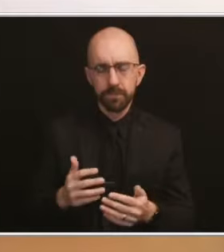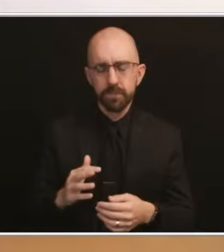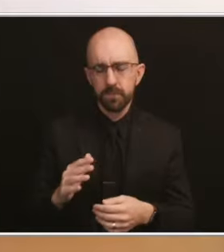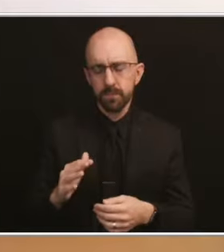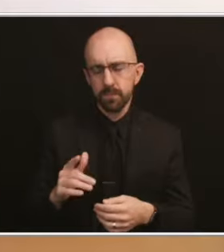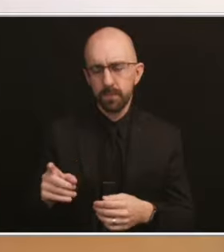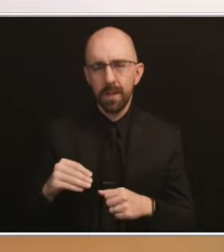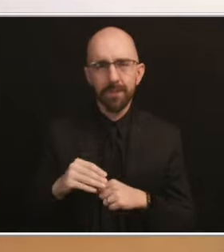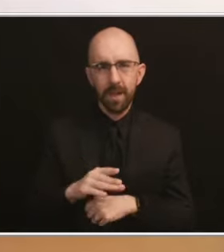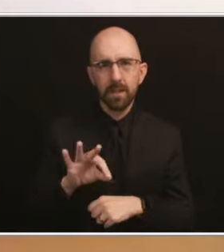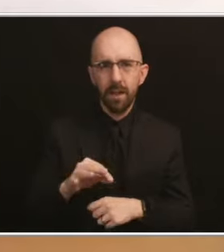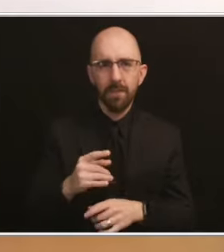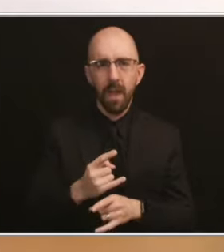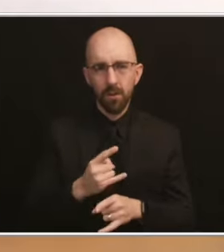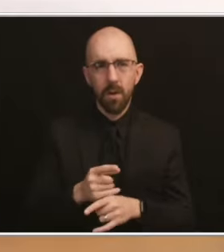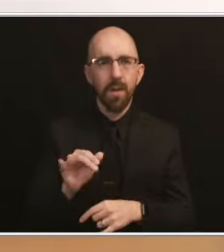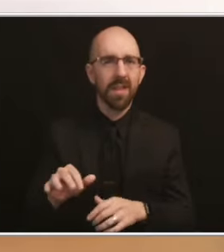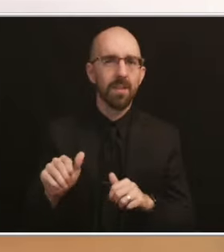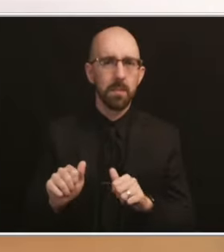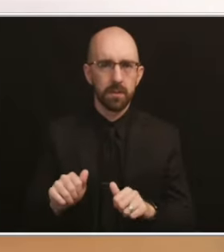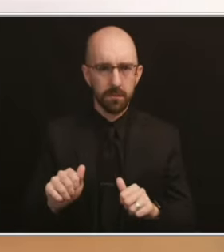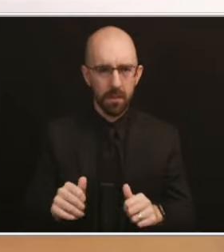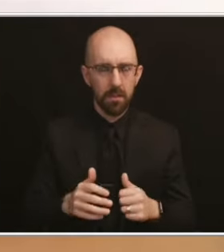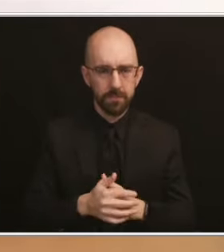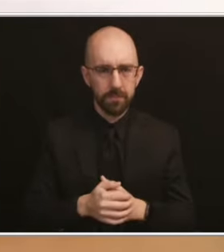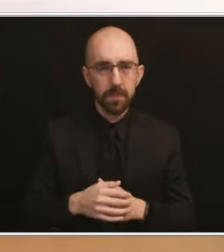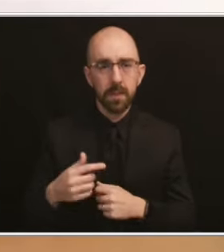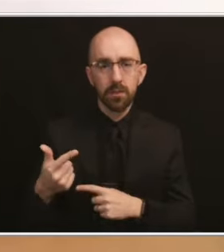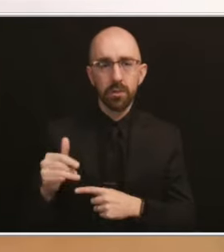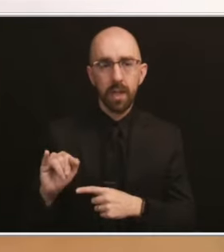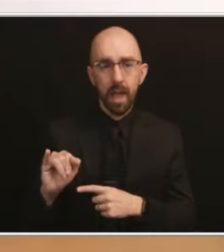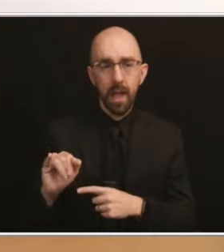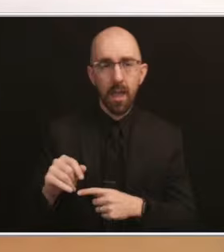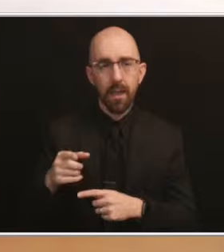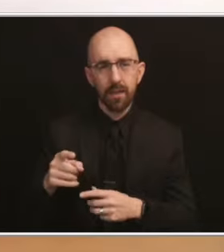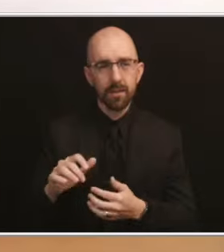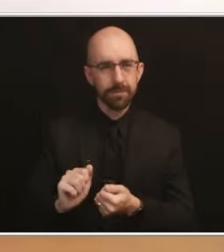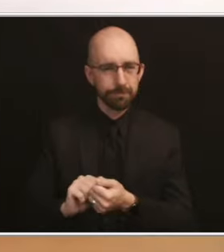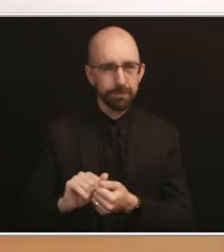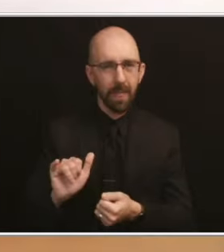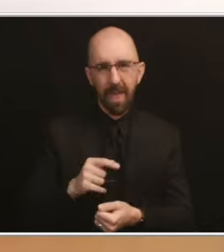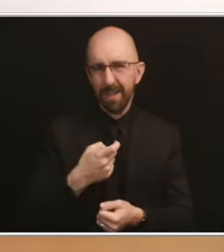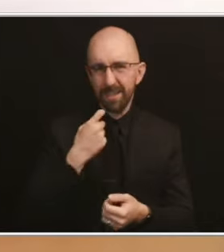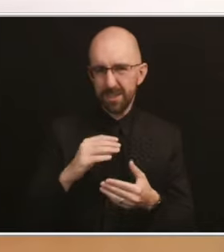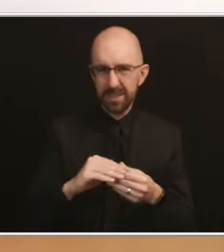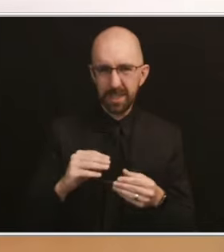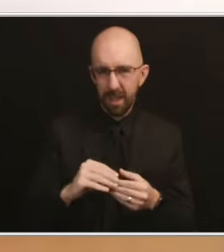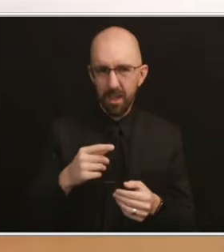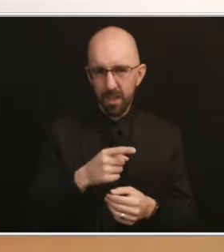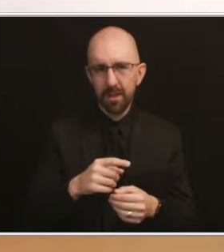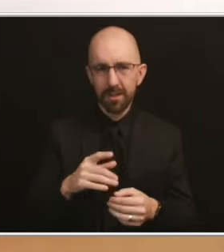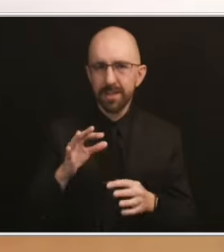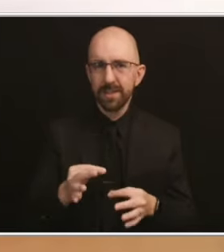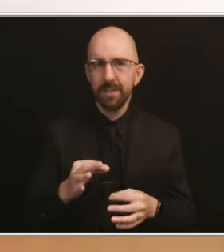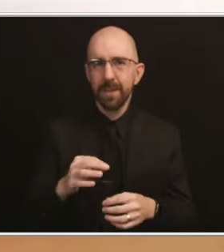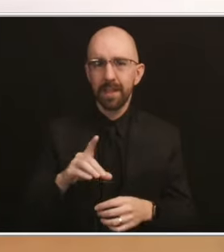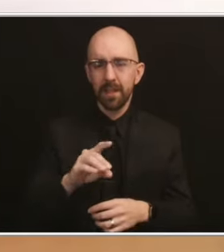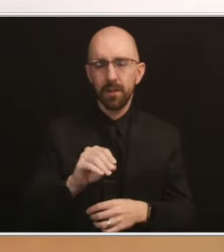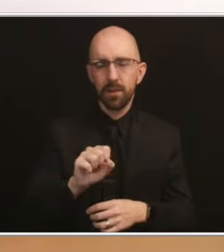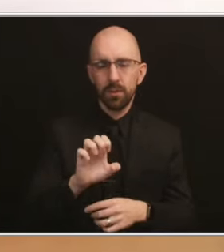effects of alcohol if possible. In GI malignancies, just like Dr. Weinman said, it's definitely dose dependent. The higher the dose,